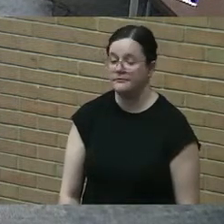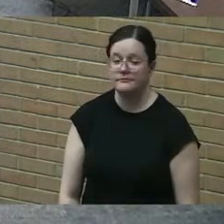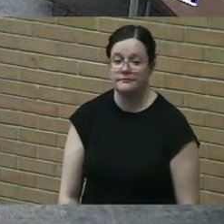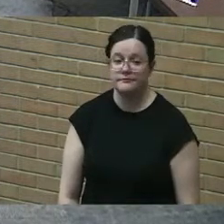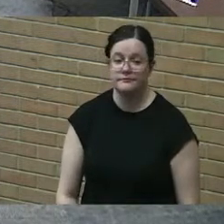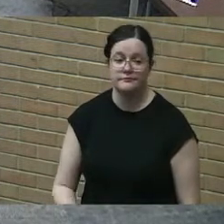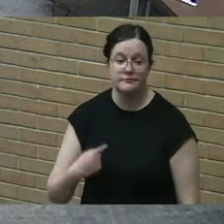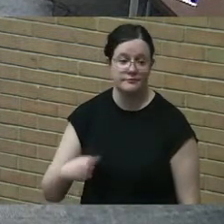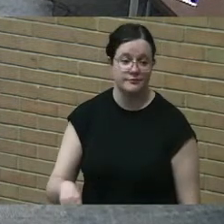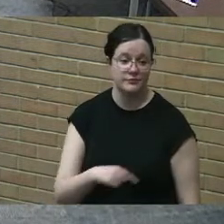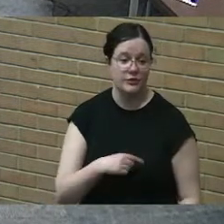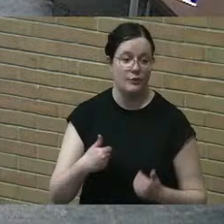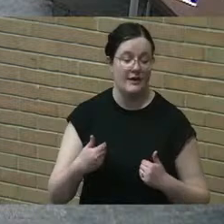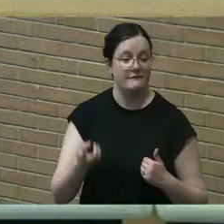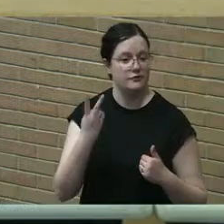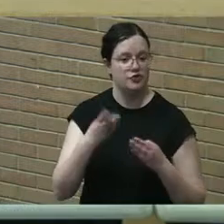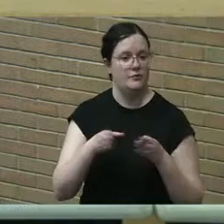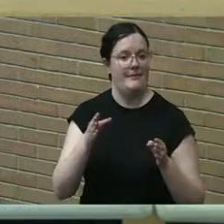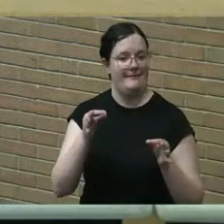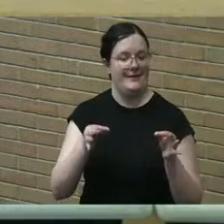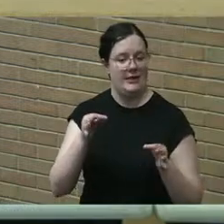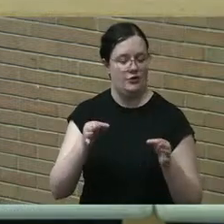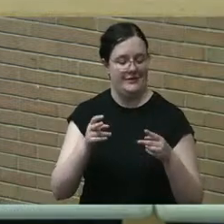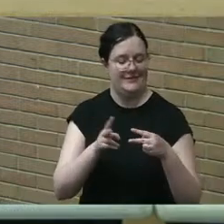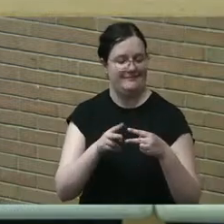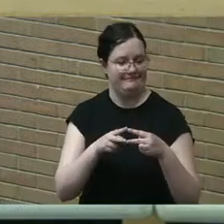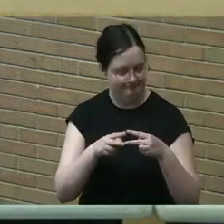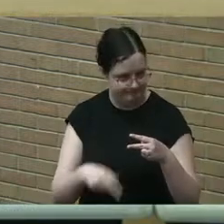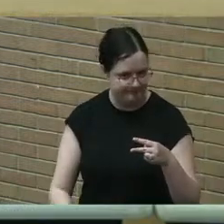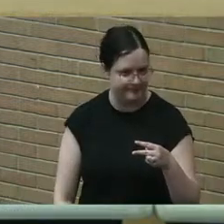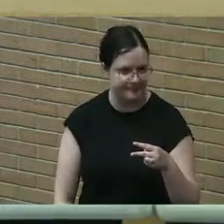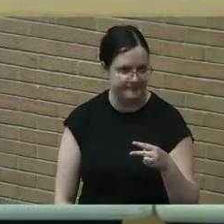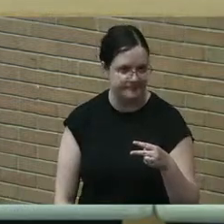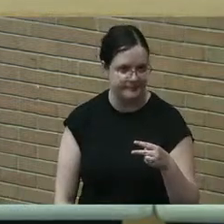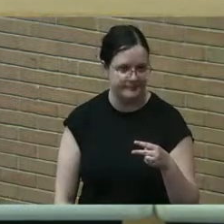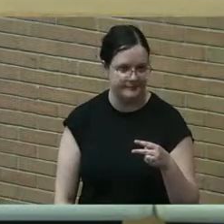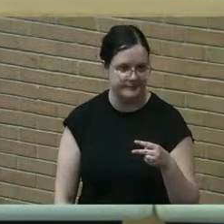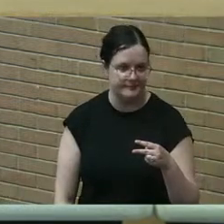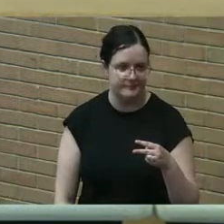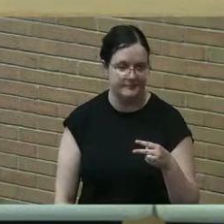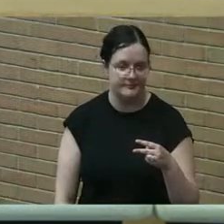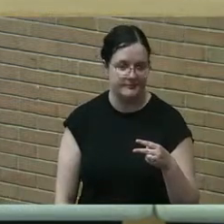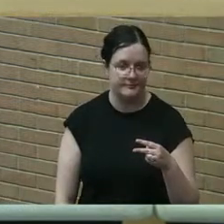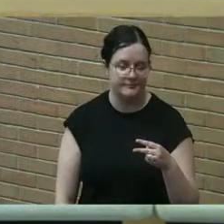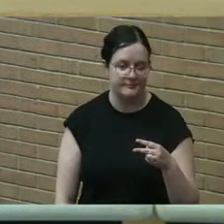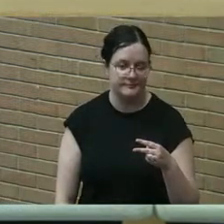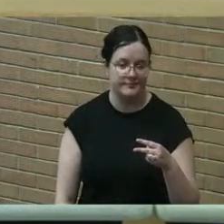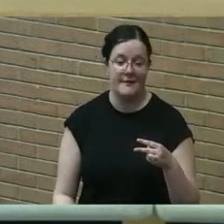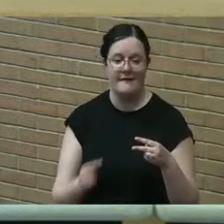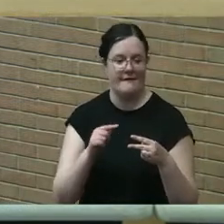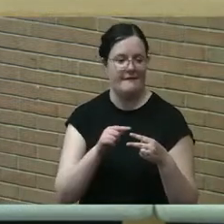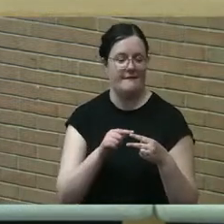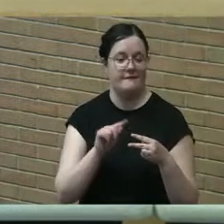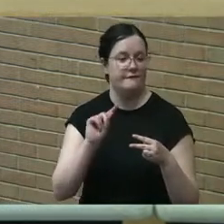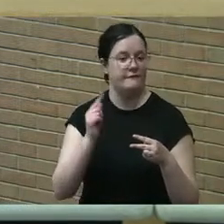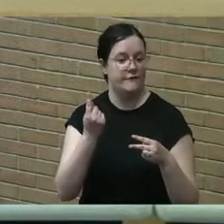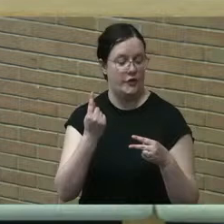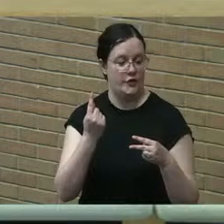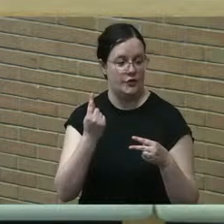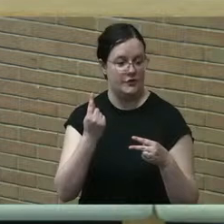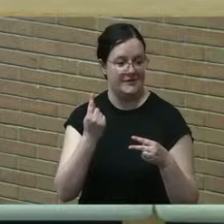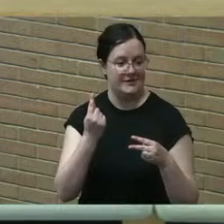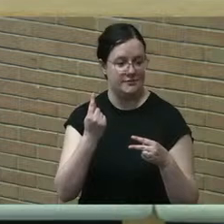We have two public hearings tonight. The first one is on